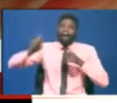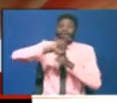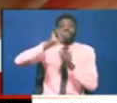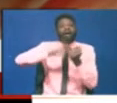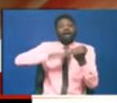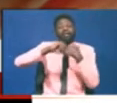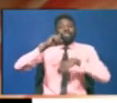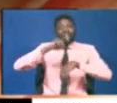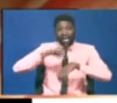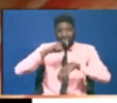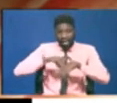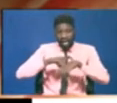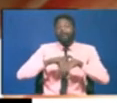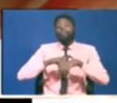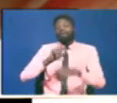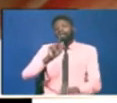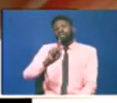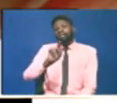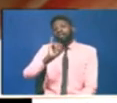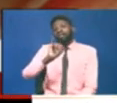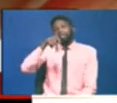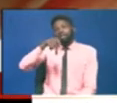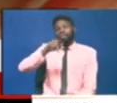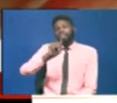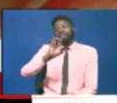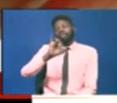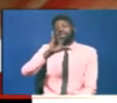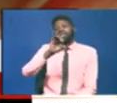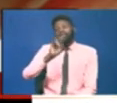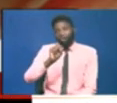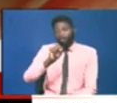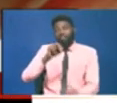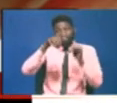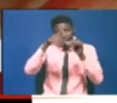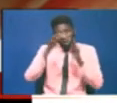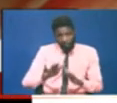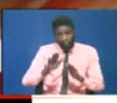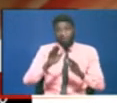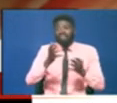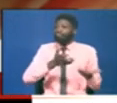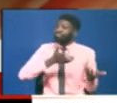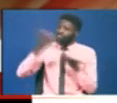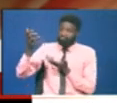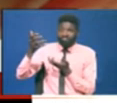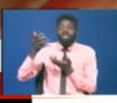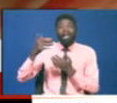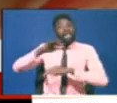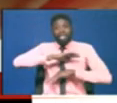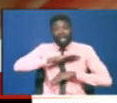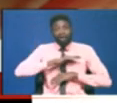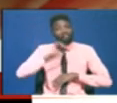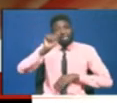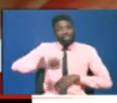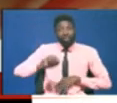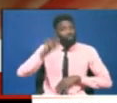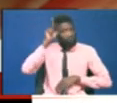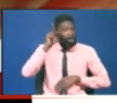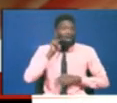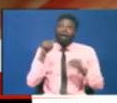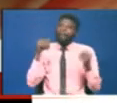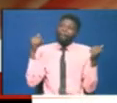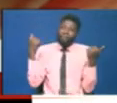Farmers Cooperative had a supply deficit failing to meet demand from South Korea. The cooperative society, comprising